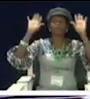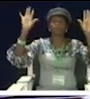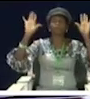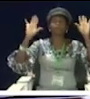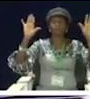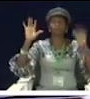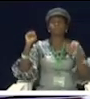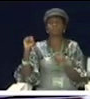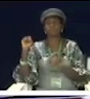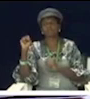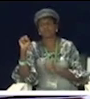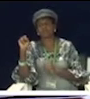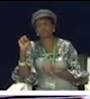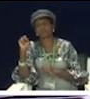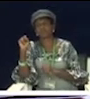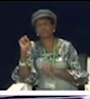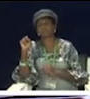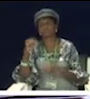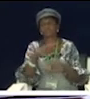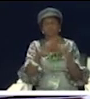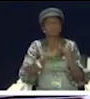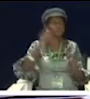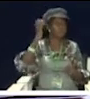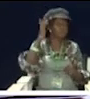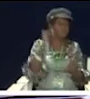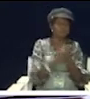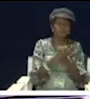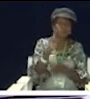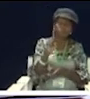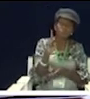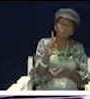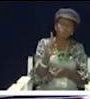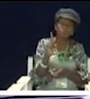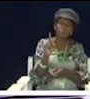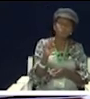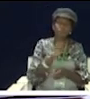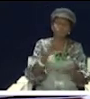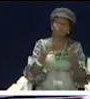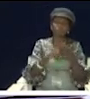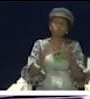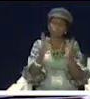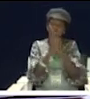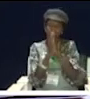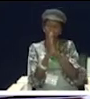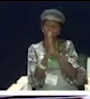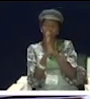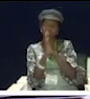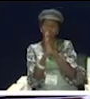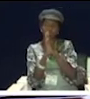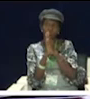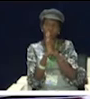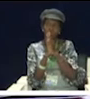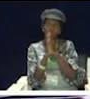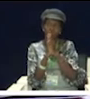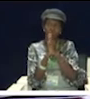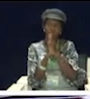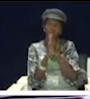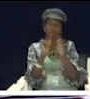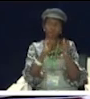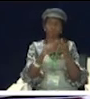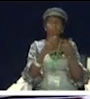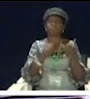wonders. When I heard that one, I wanted to pray. I would have